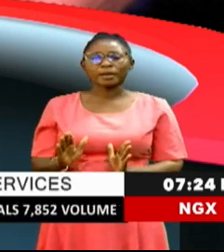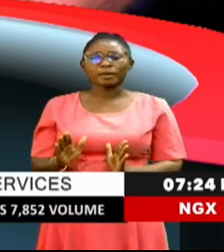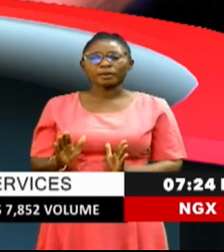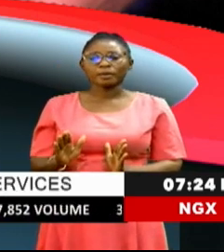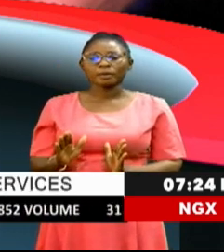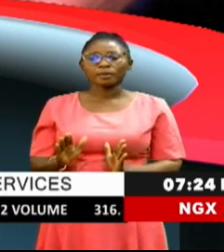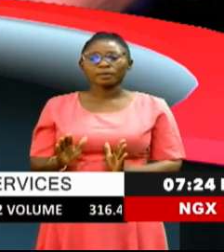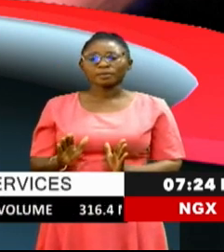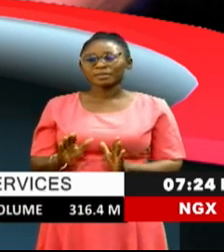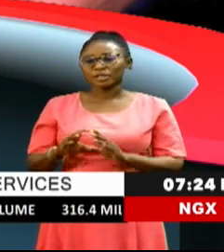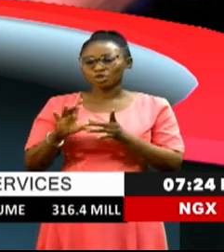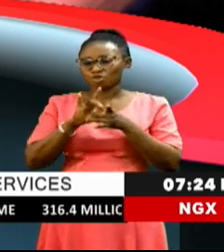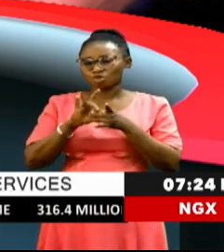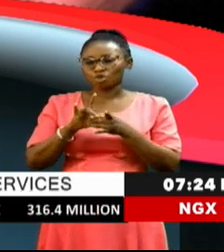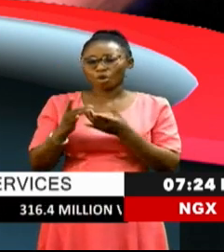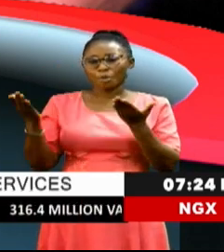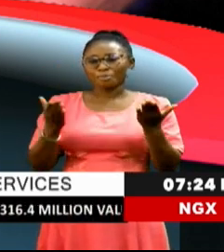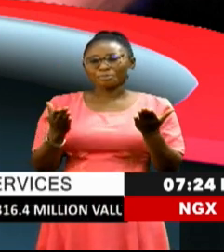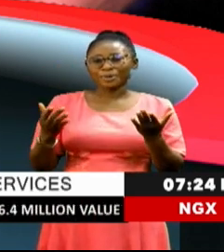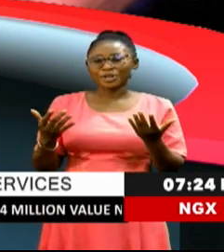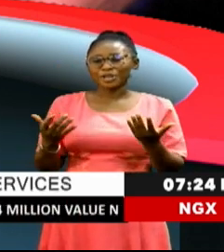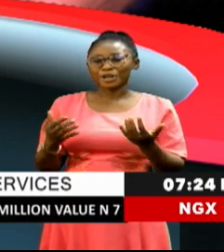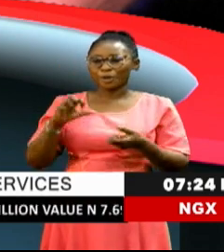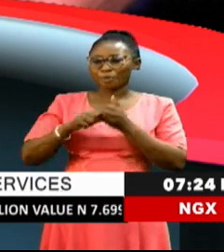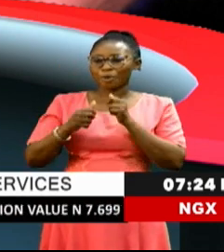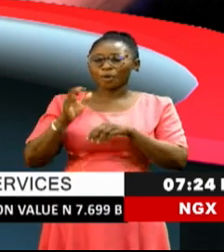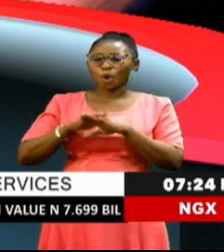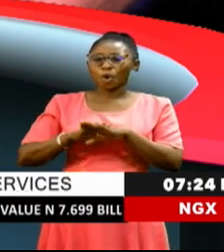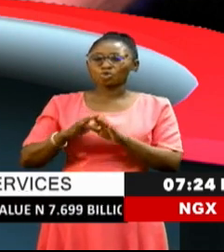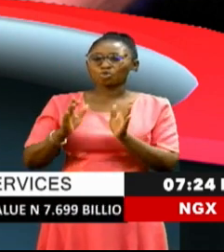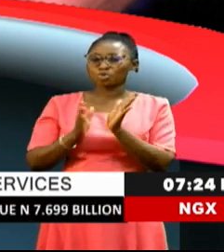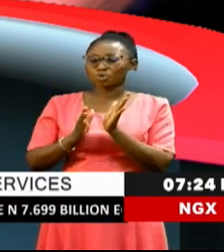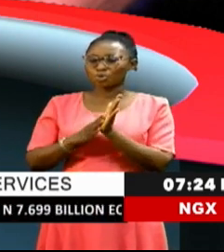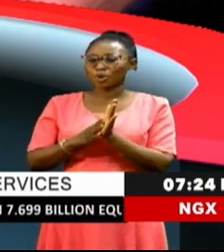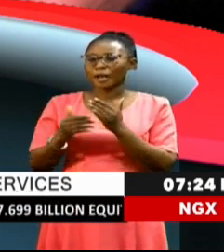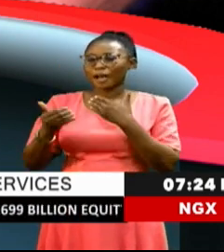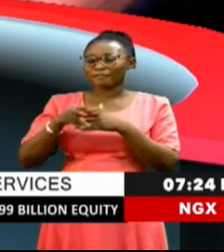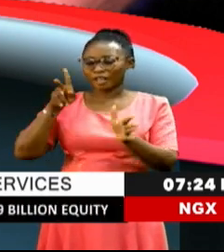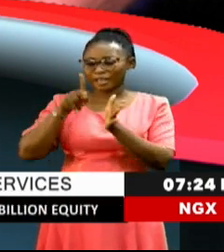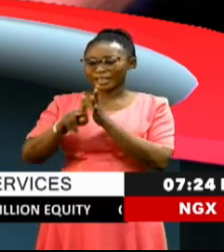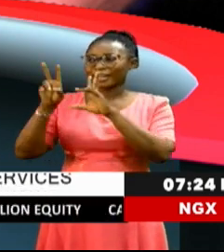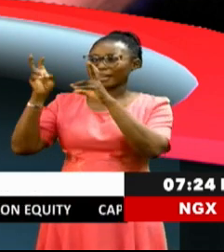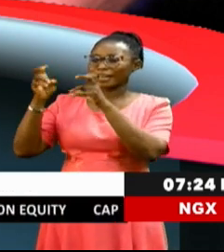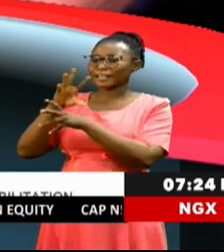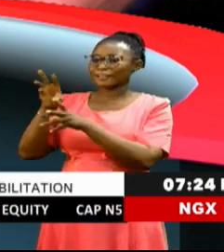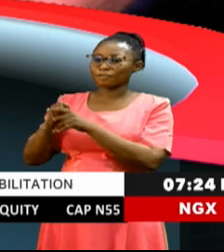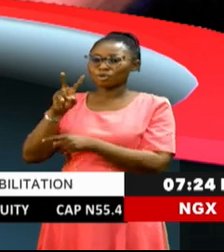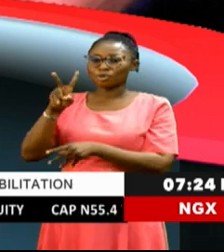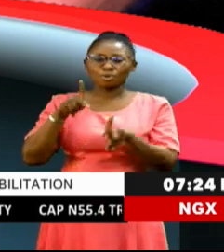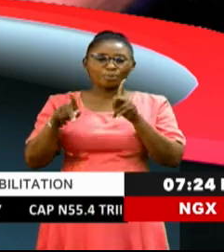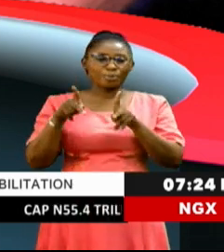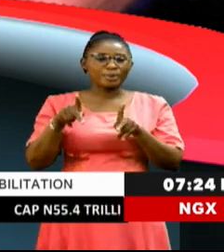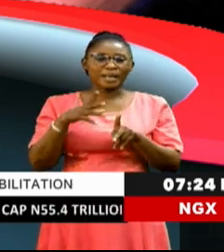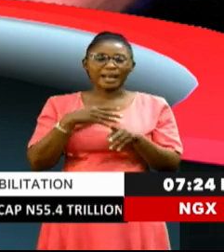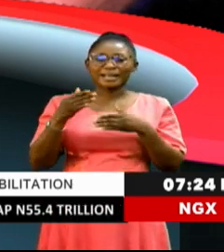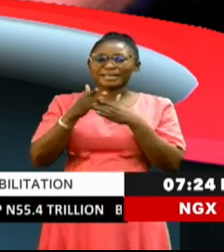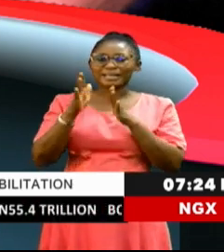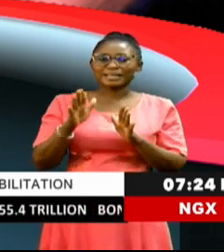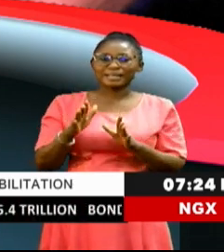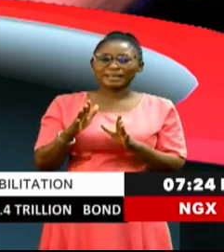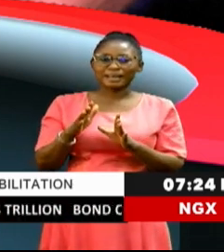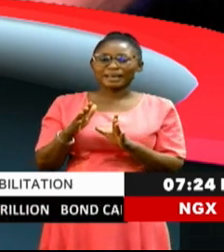on campuses. The arrest followed the investigation of a murder case involving two persons and its leader's